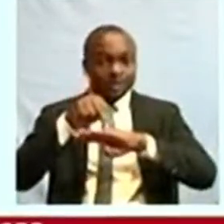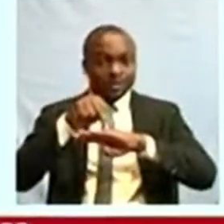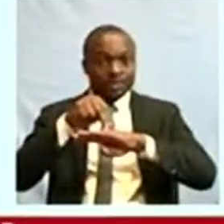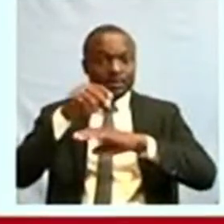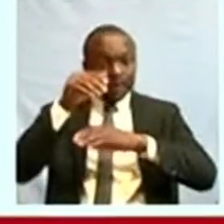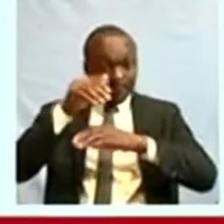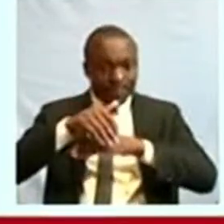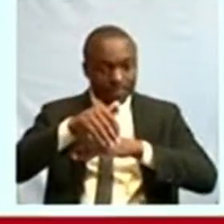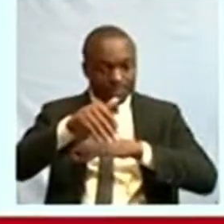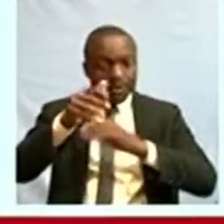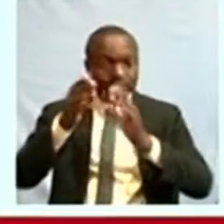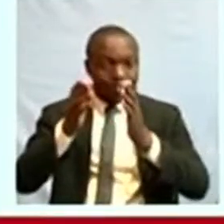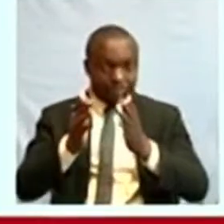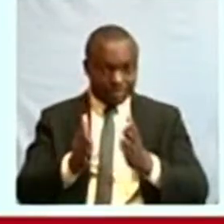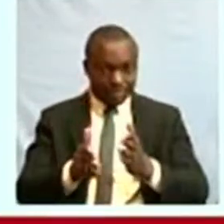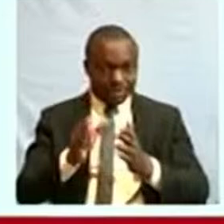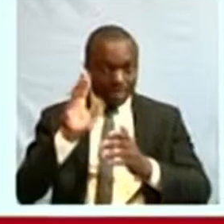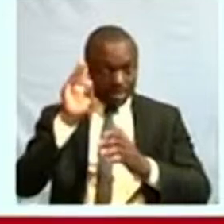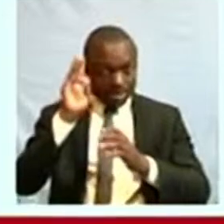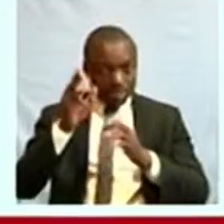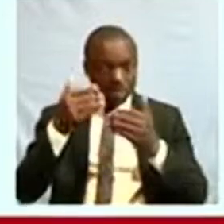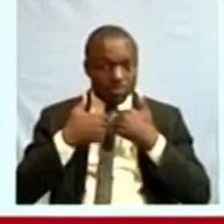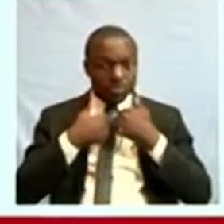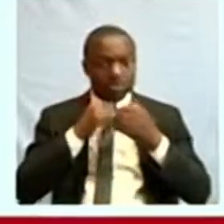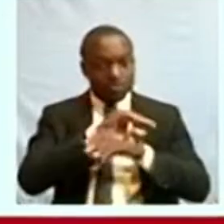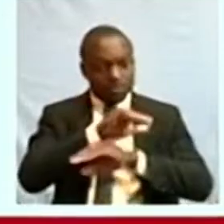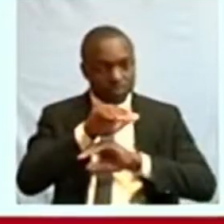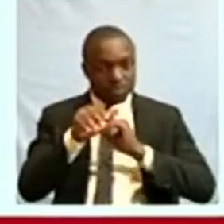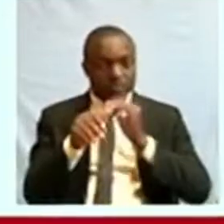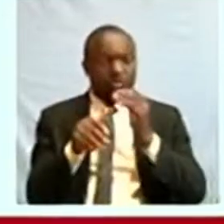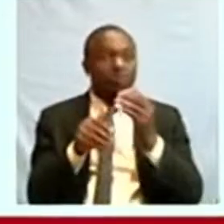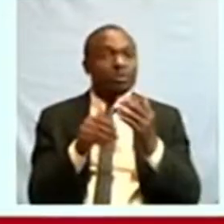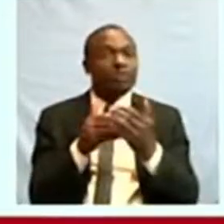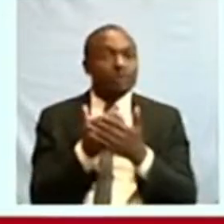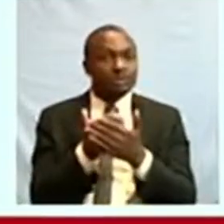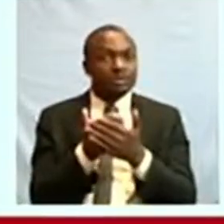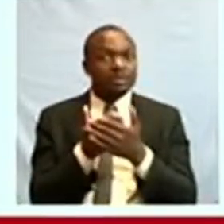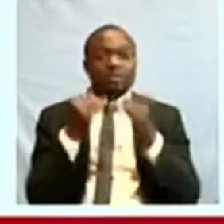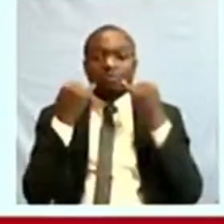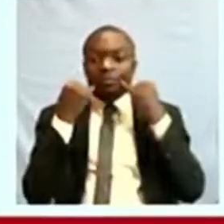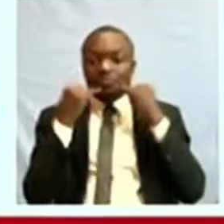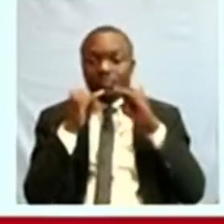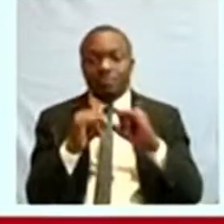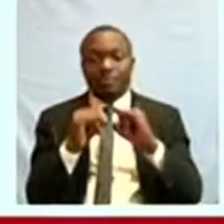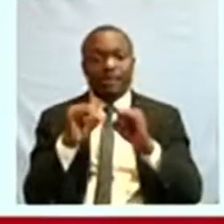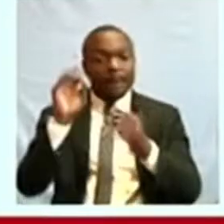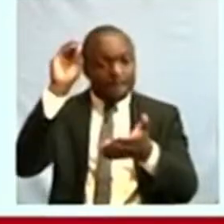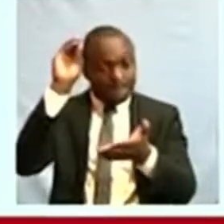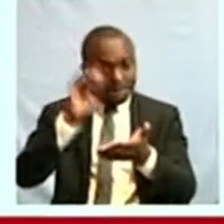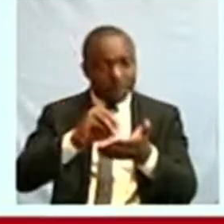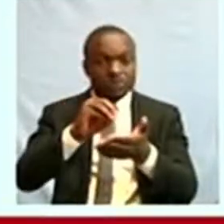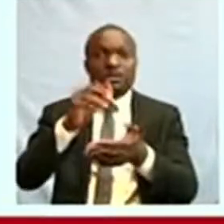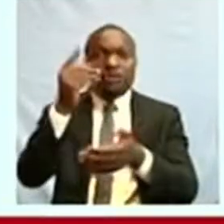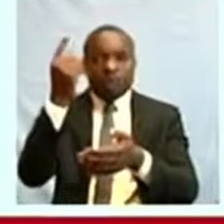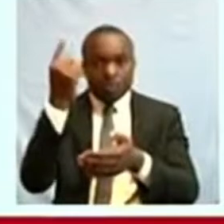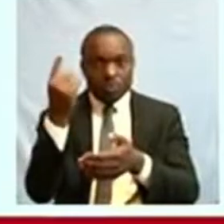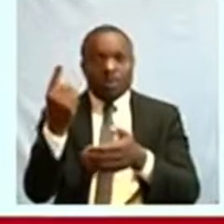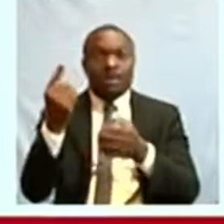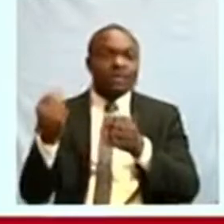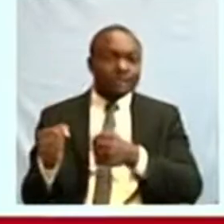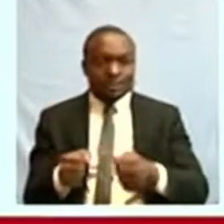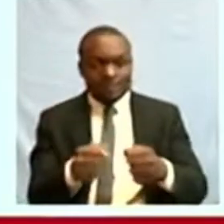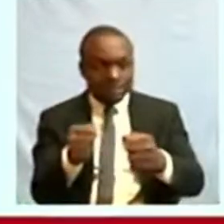register. So where we will have all these all the information sitting in one database,